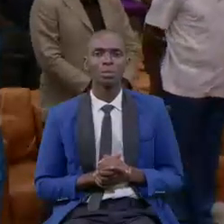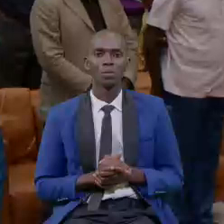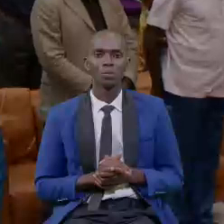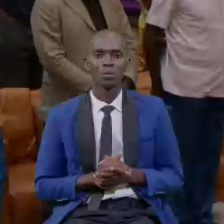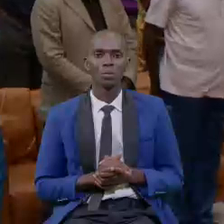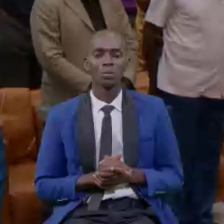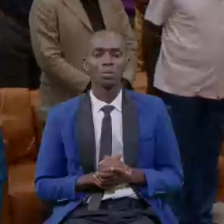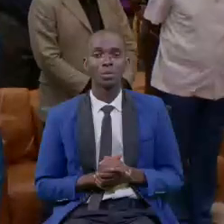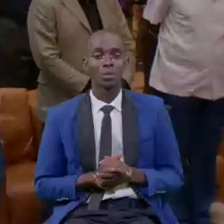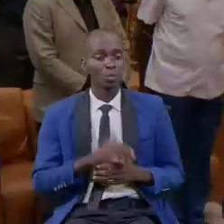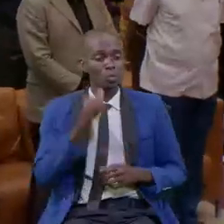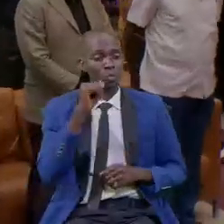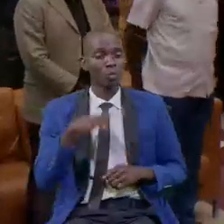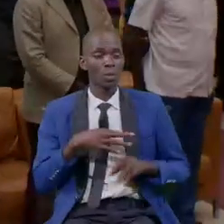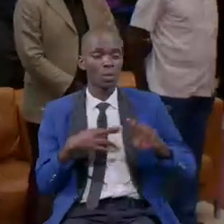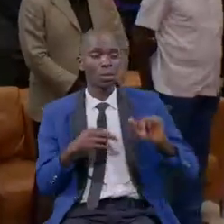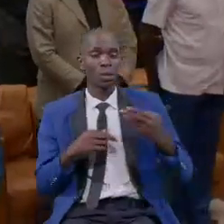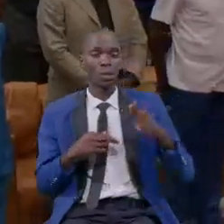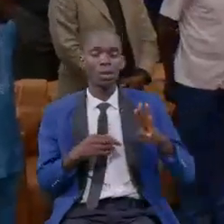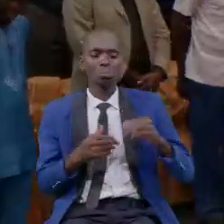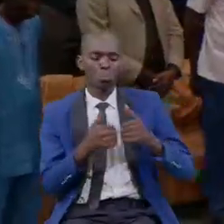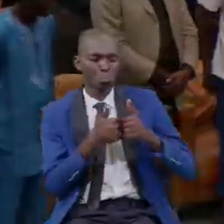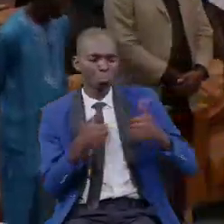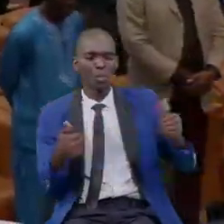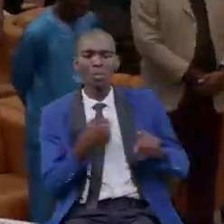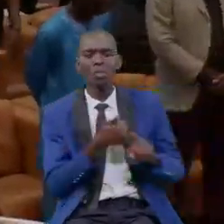She separated from her countrymen.